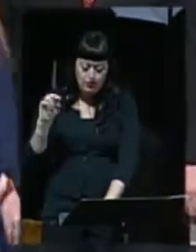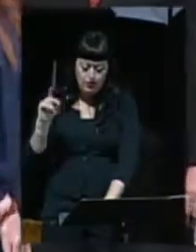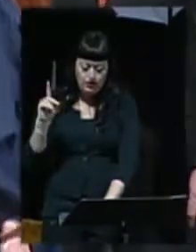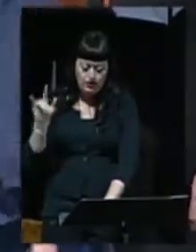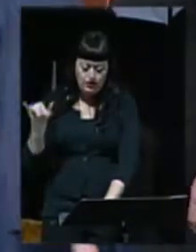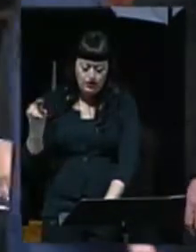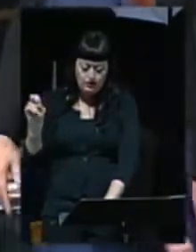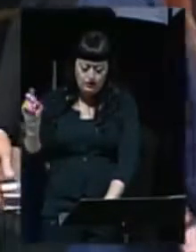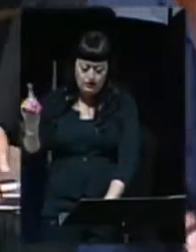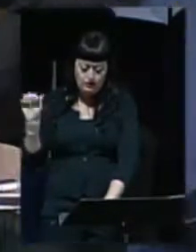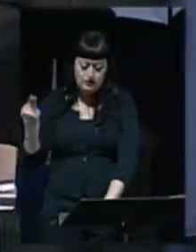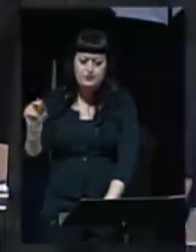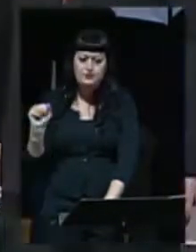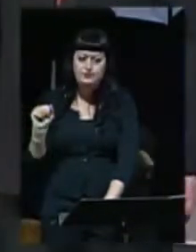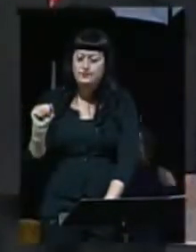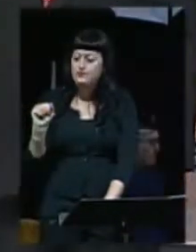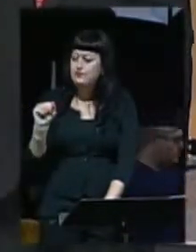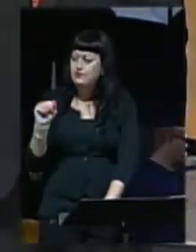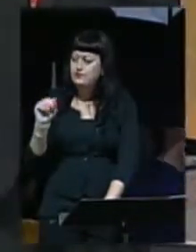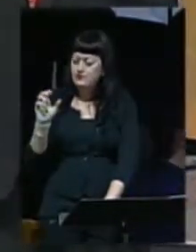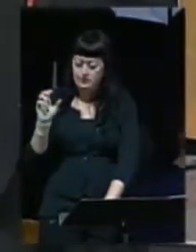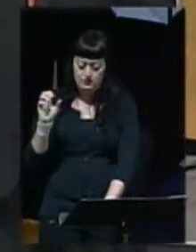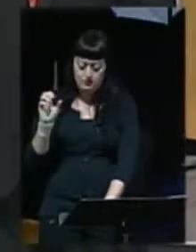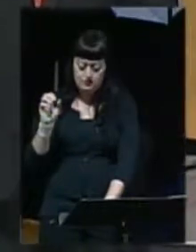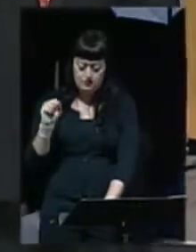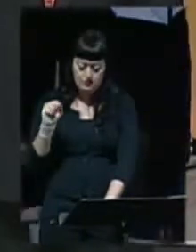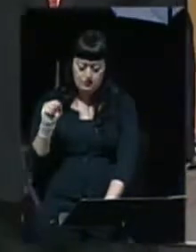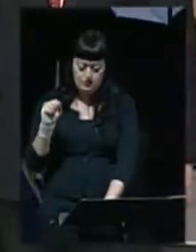Bradley Nelson.